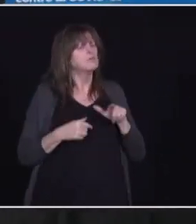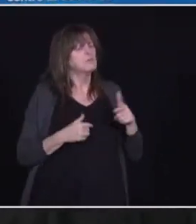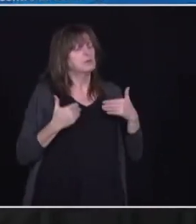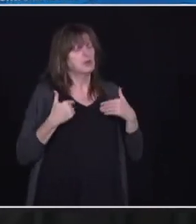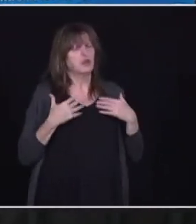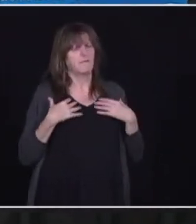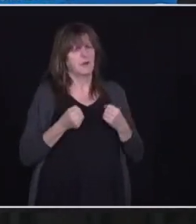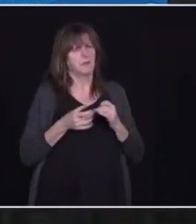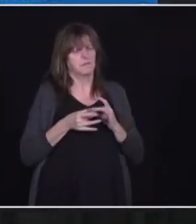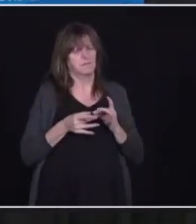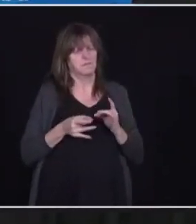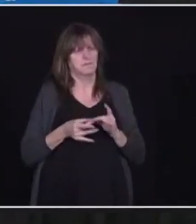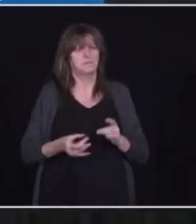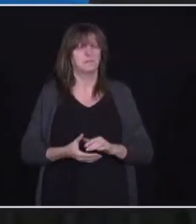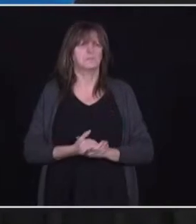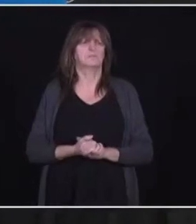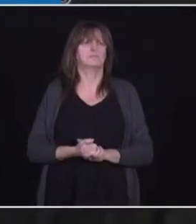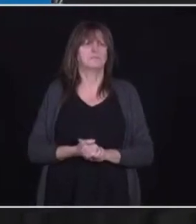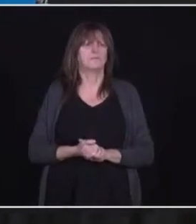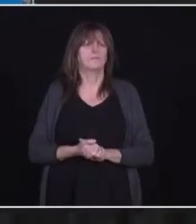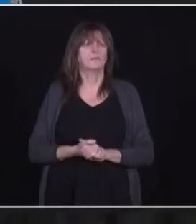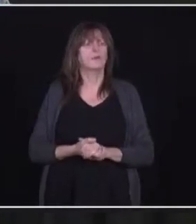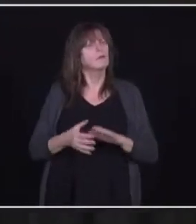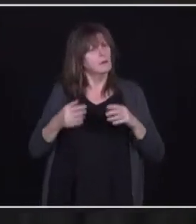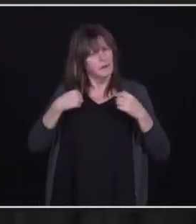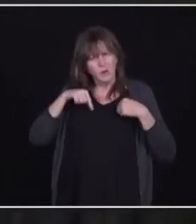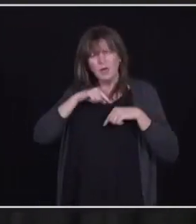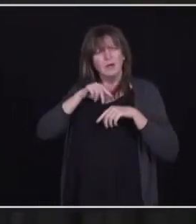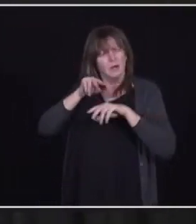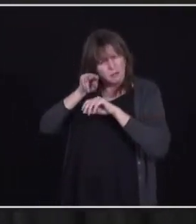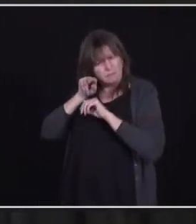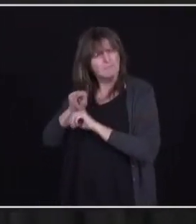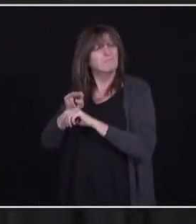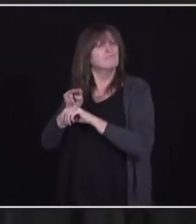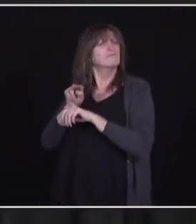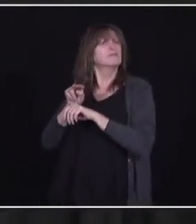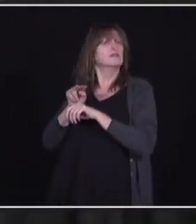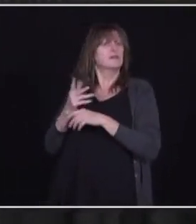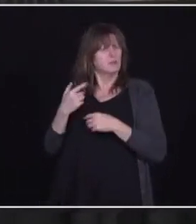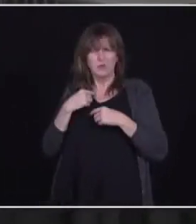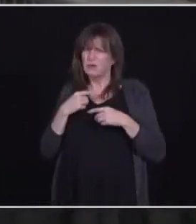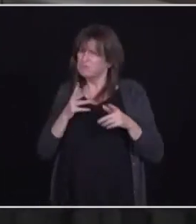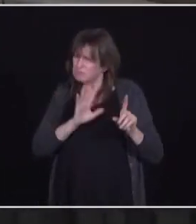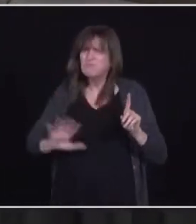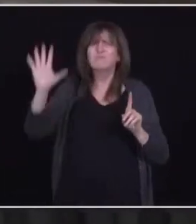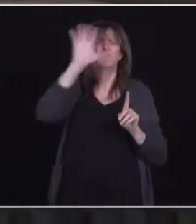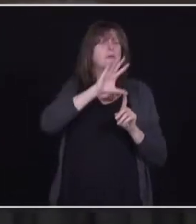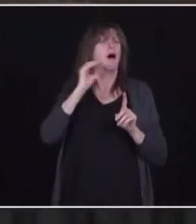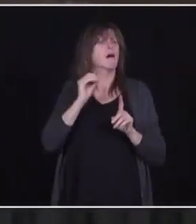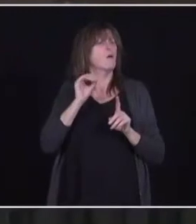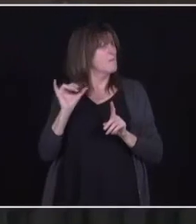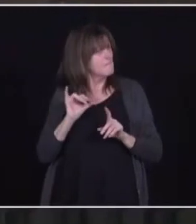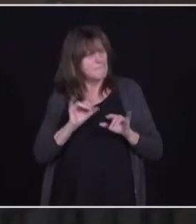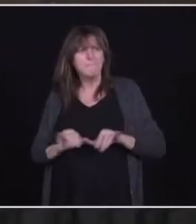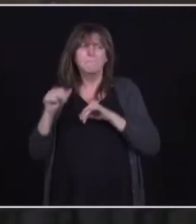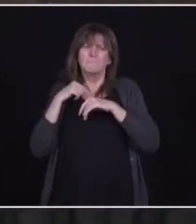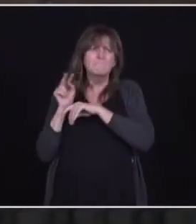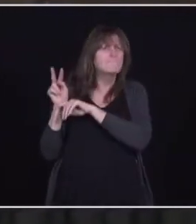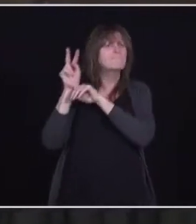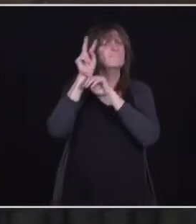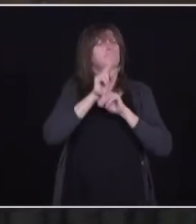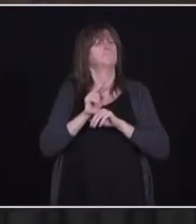Well, thank you. We have been following the situation very closely in all regions across Ontario. And what can happen with this pandemic